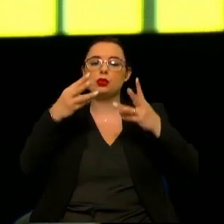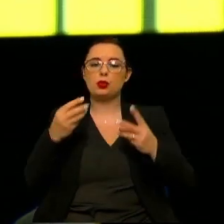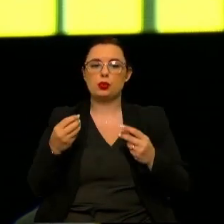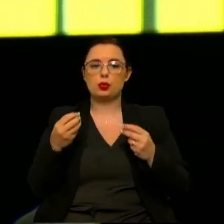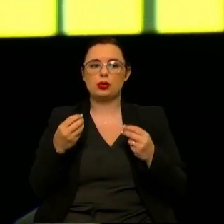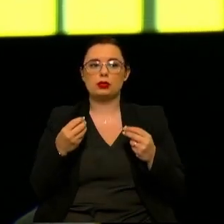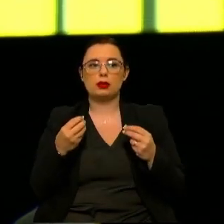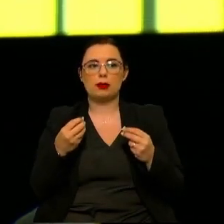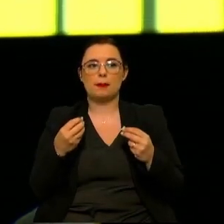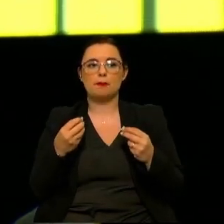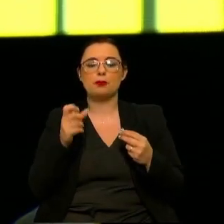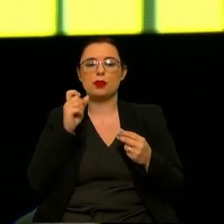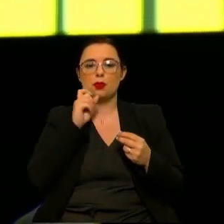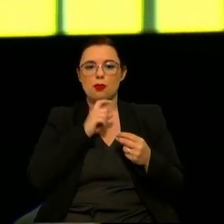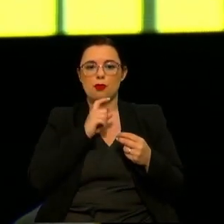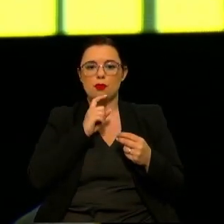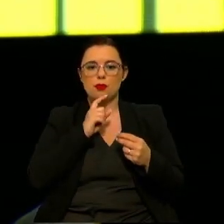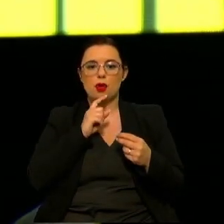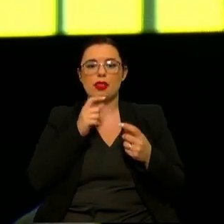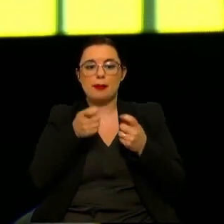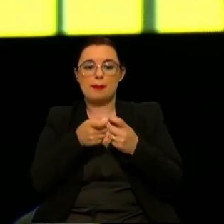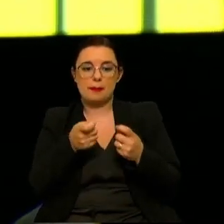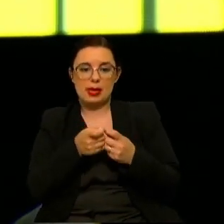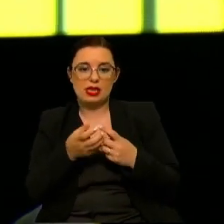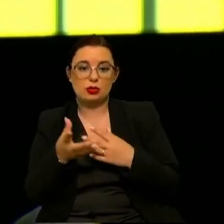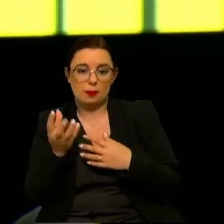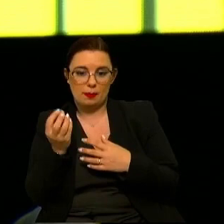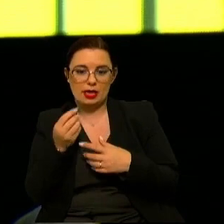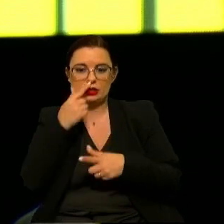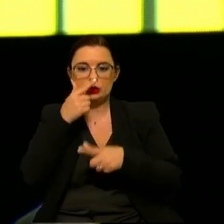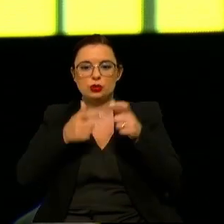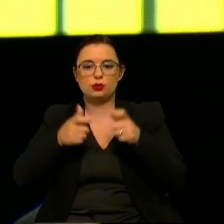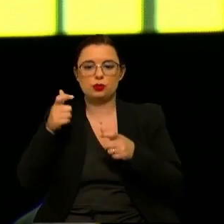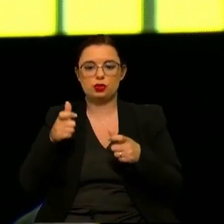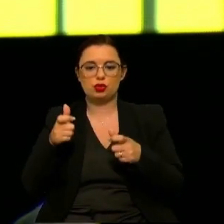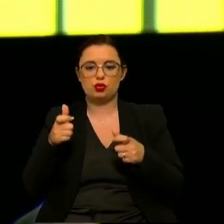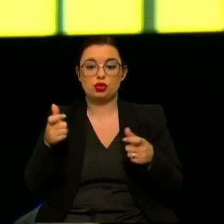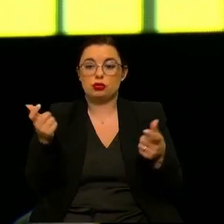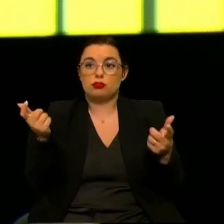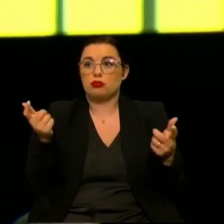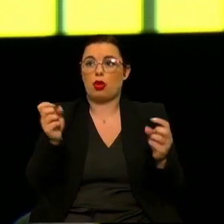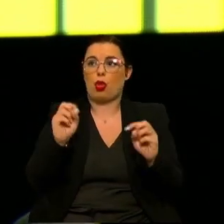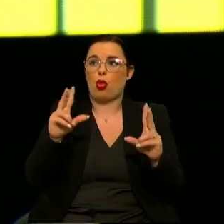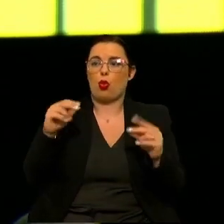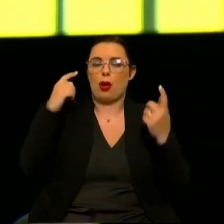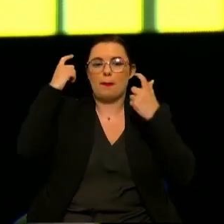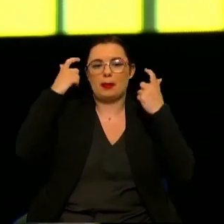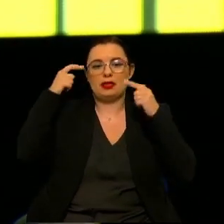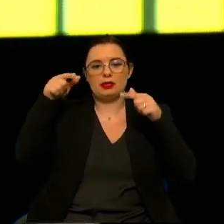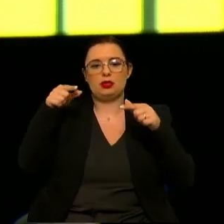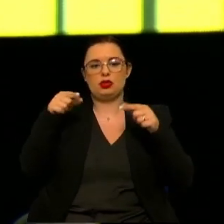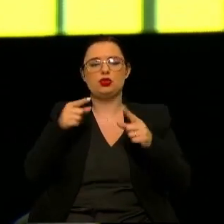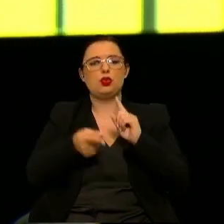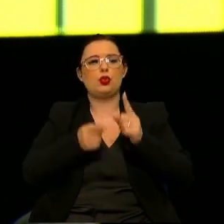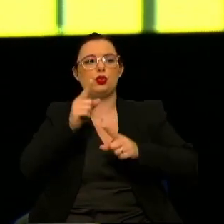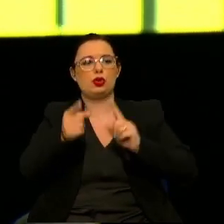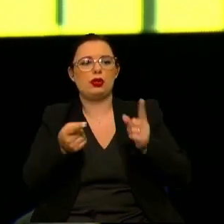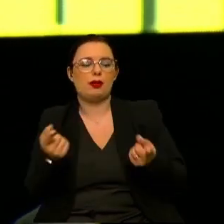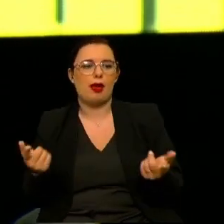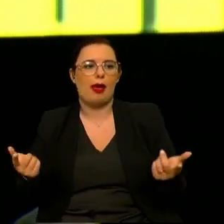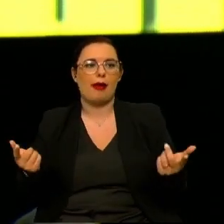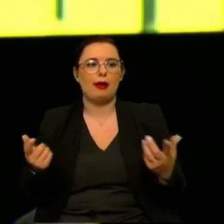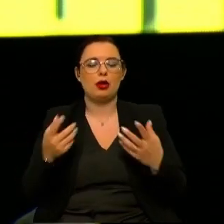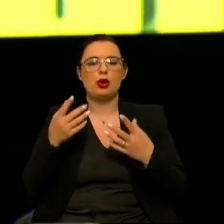where quantum communication can be increasingly closer to those people who never thought